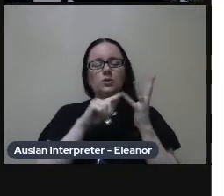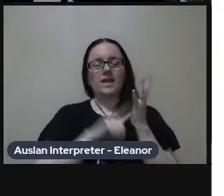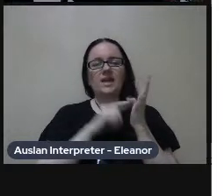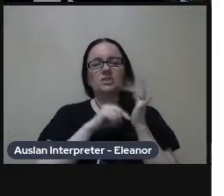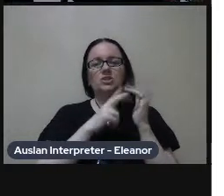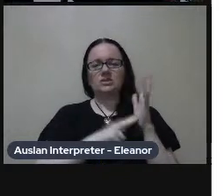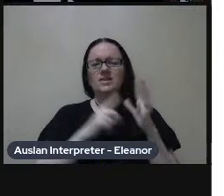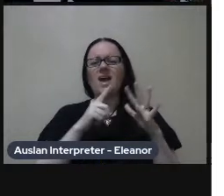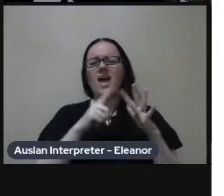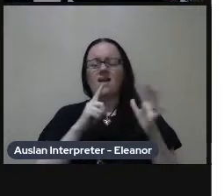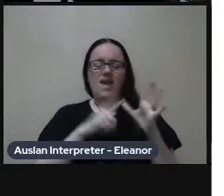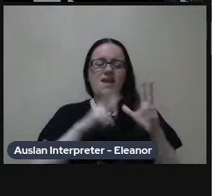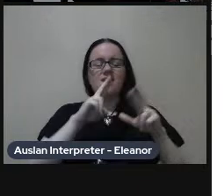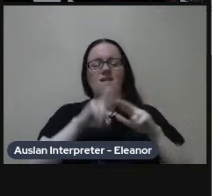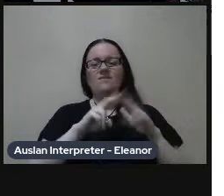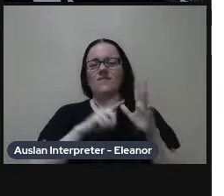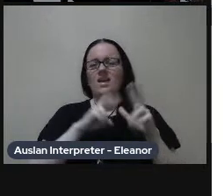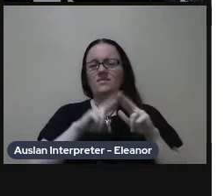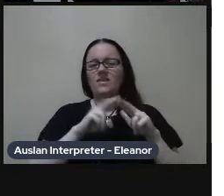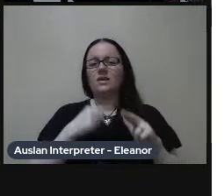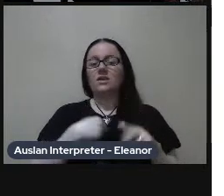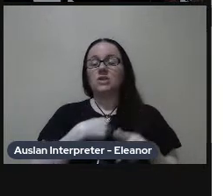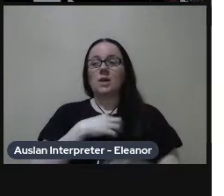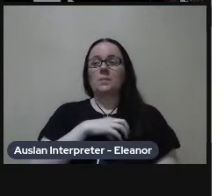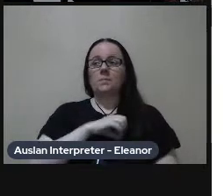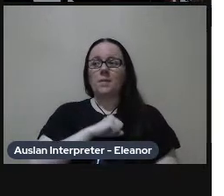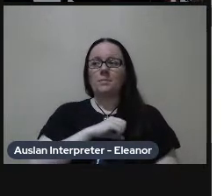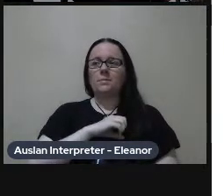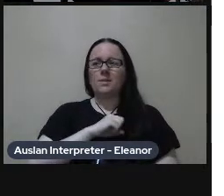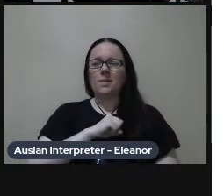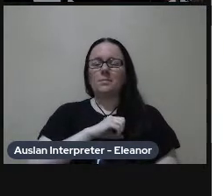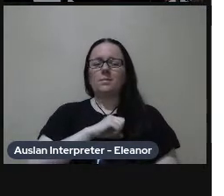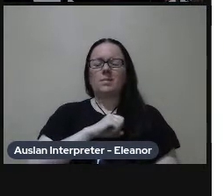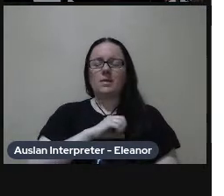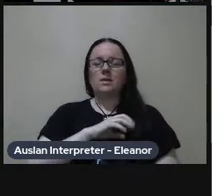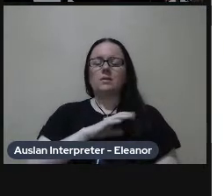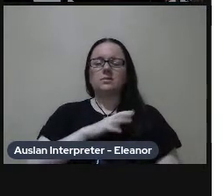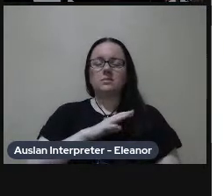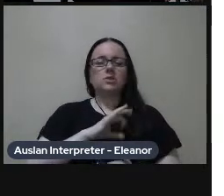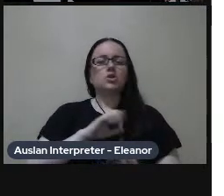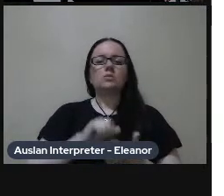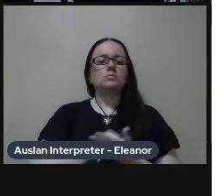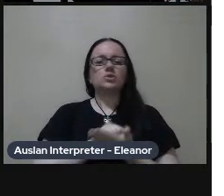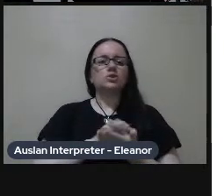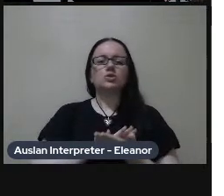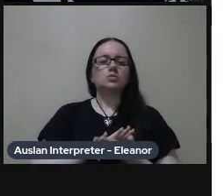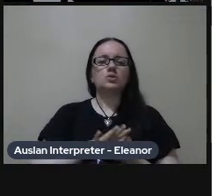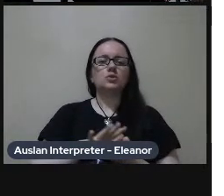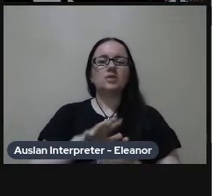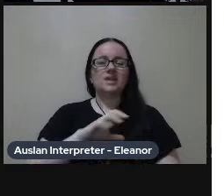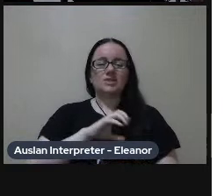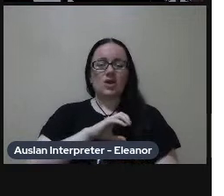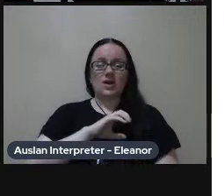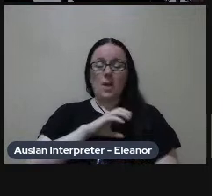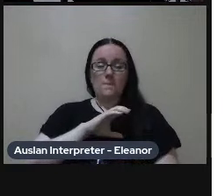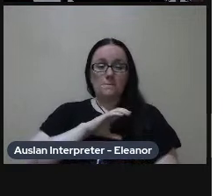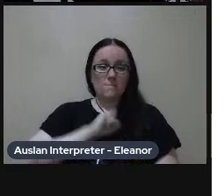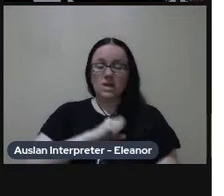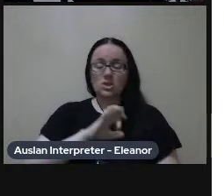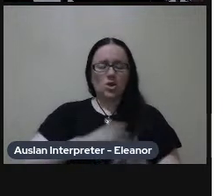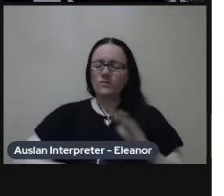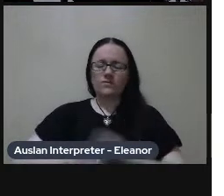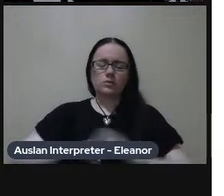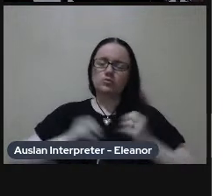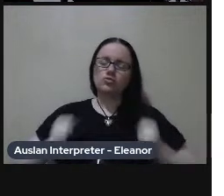heart doesn't contract or pump as forcefully and regularly as it normally should, you get the pooling of the blood inside the heart, inside